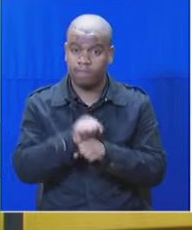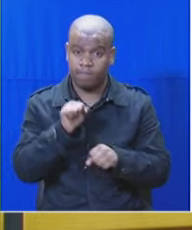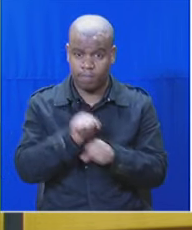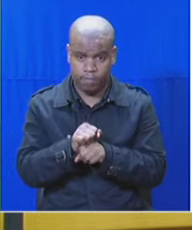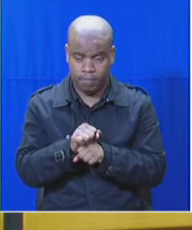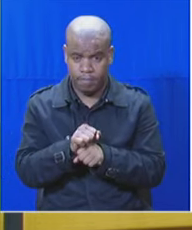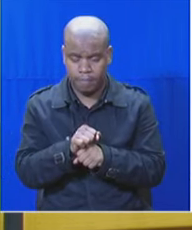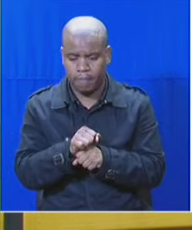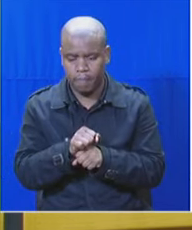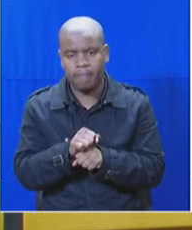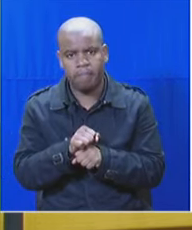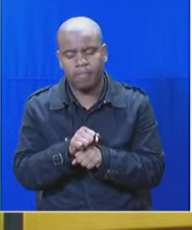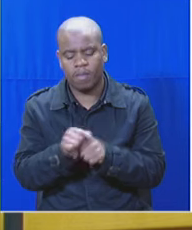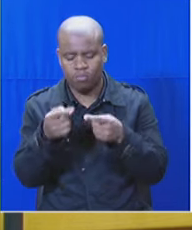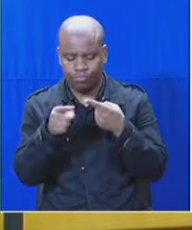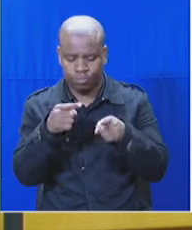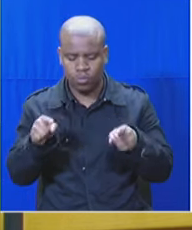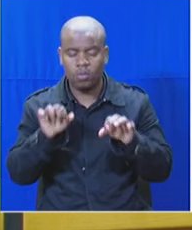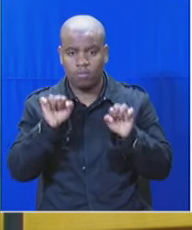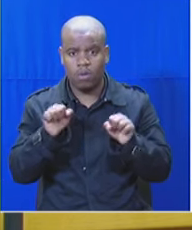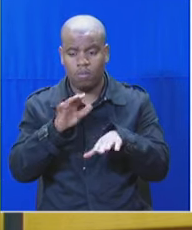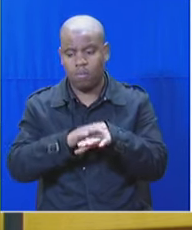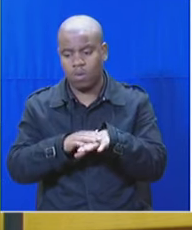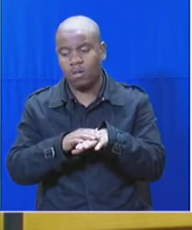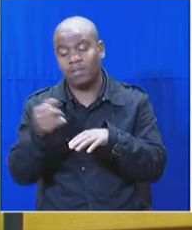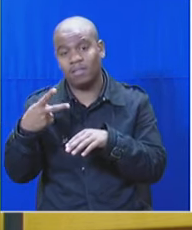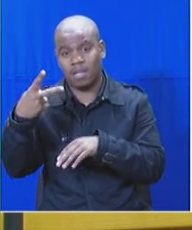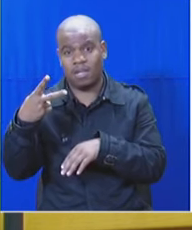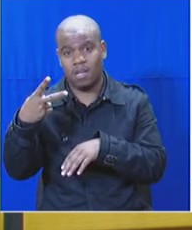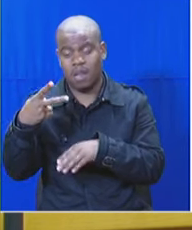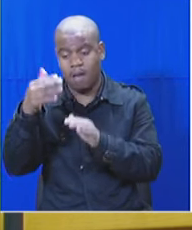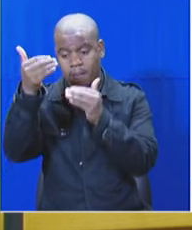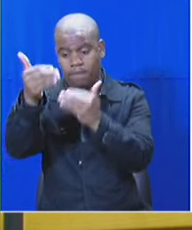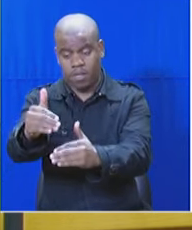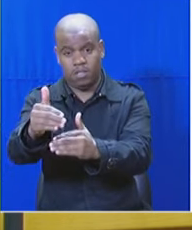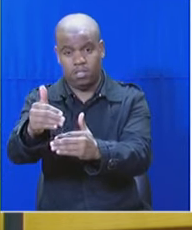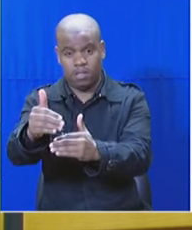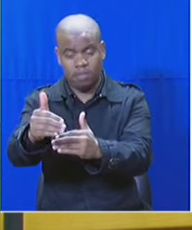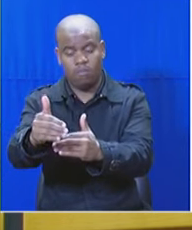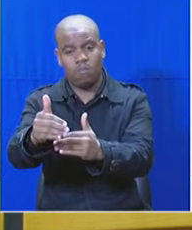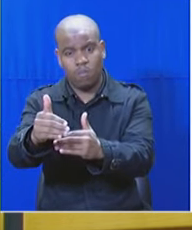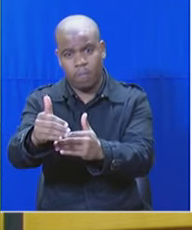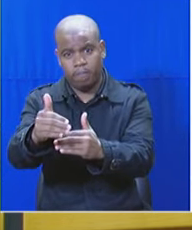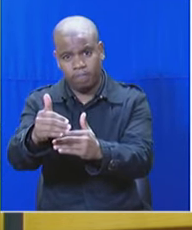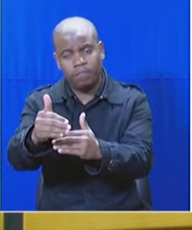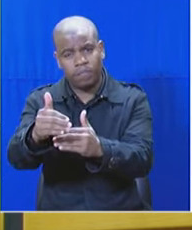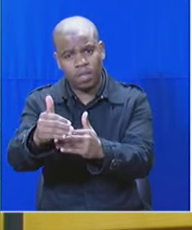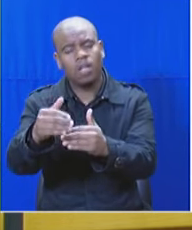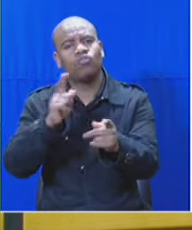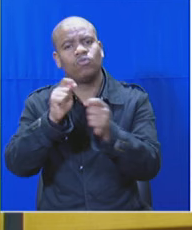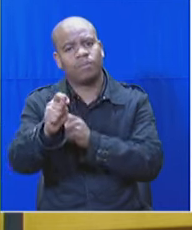called, in analytical terms, the second phase of the National Democratic Revolution, the radical economic transformation phase.